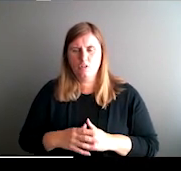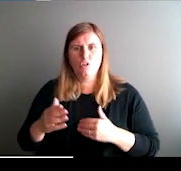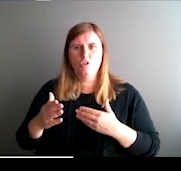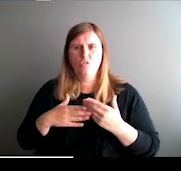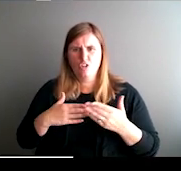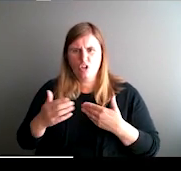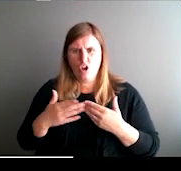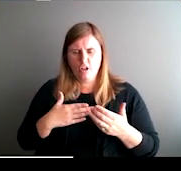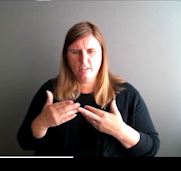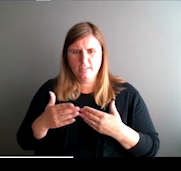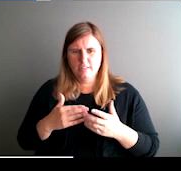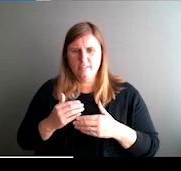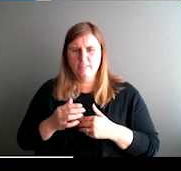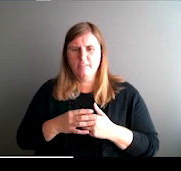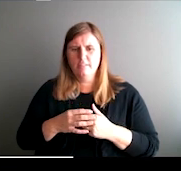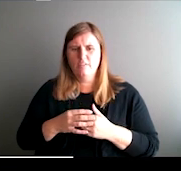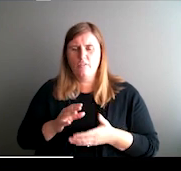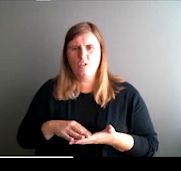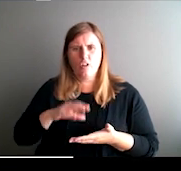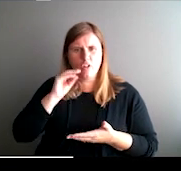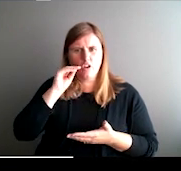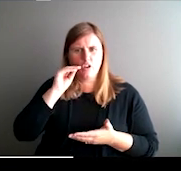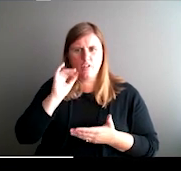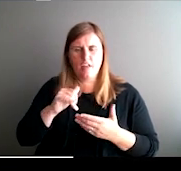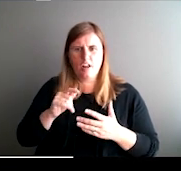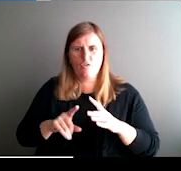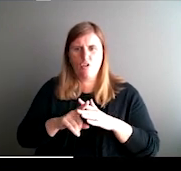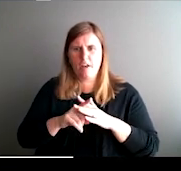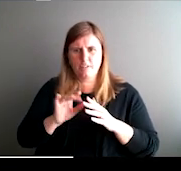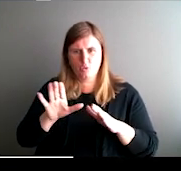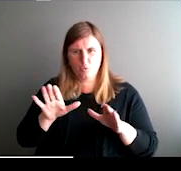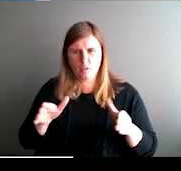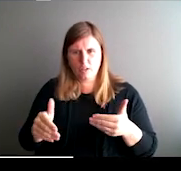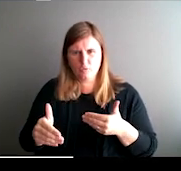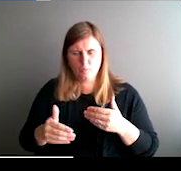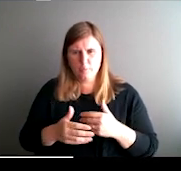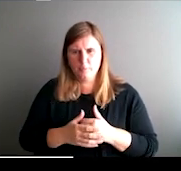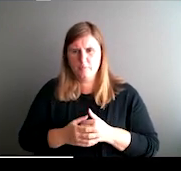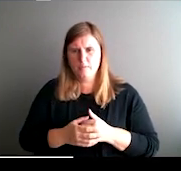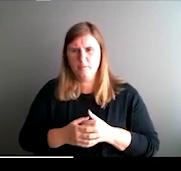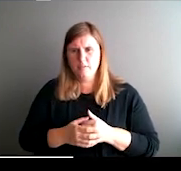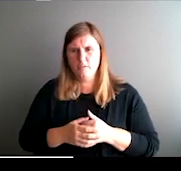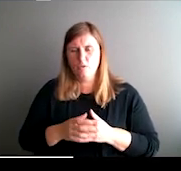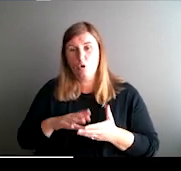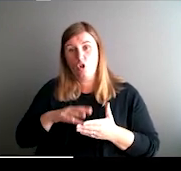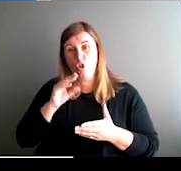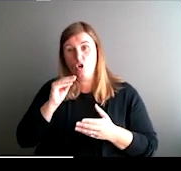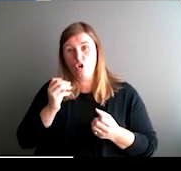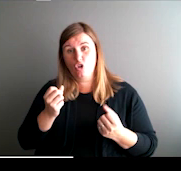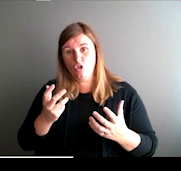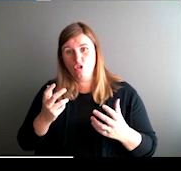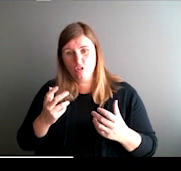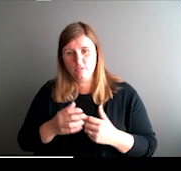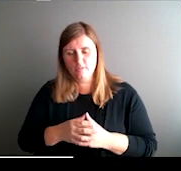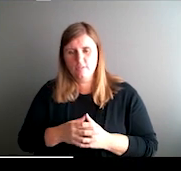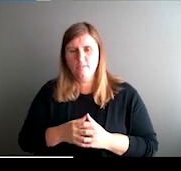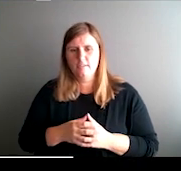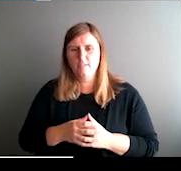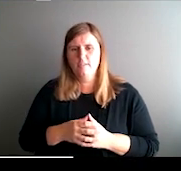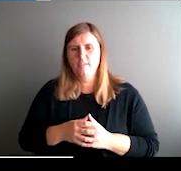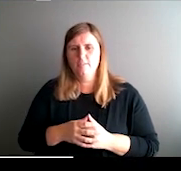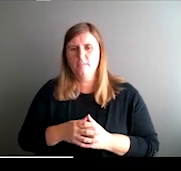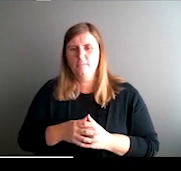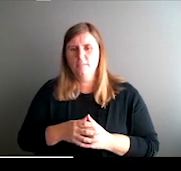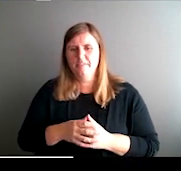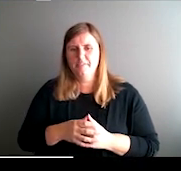Regardless of the learner that arrives in your classroom, excuse me, learners, the first thing you want to